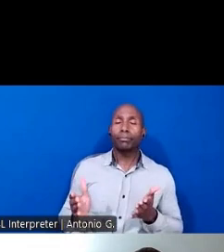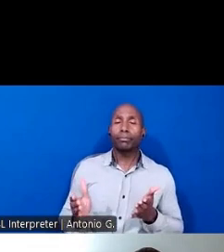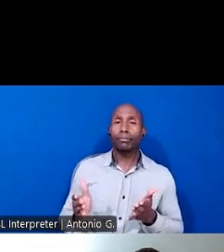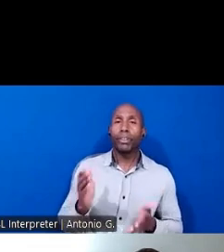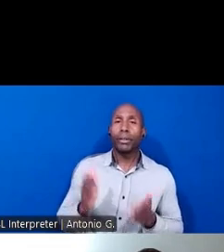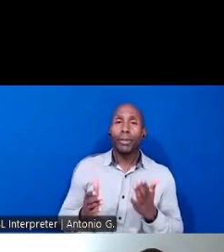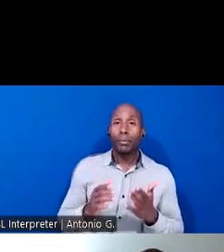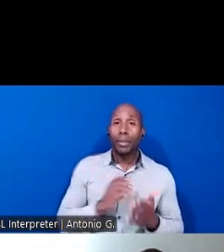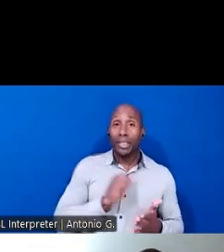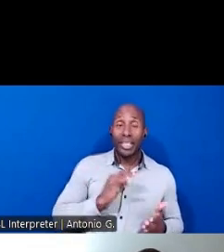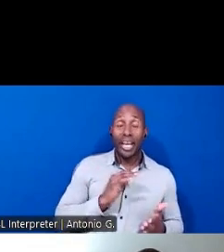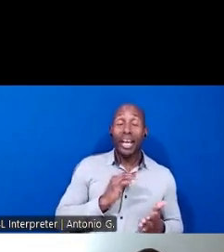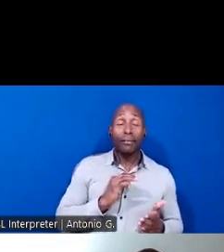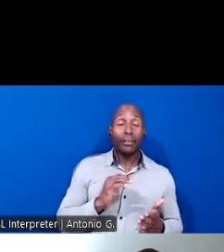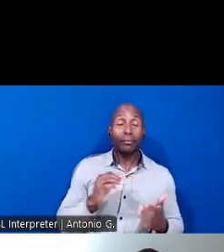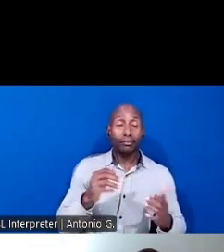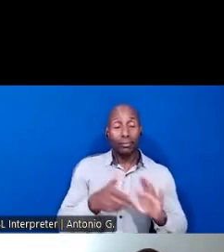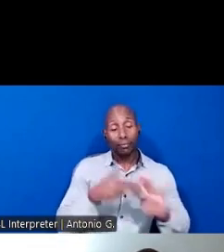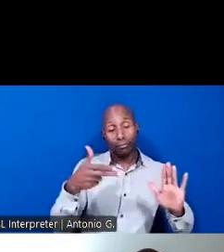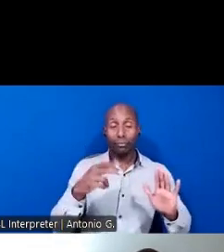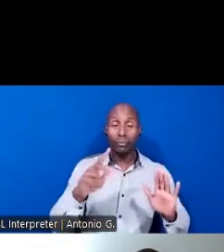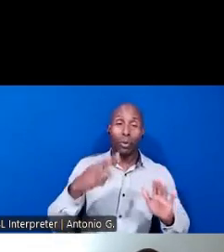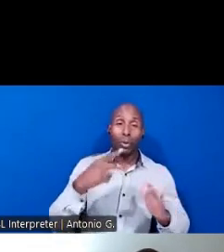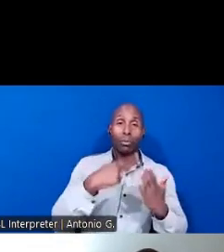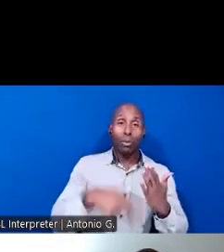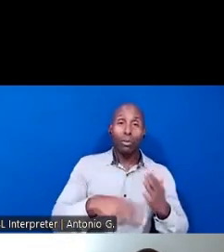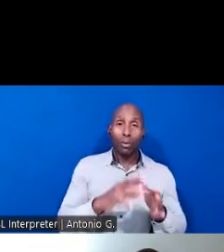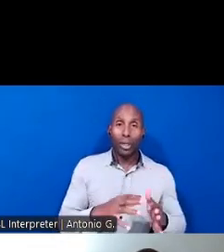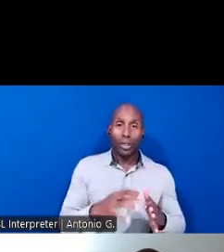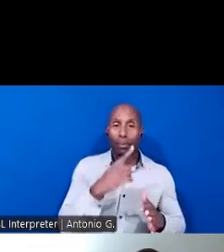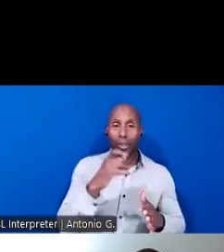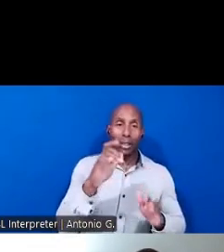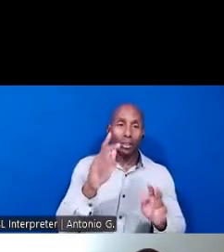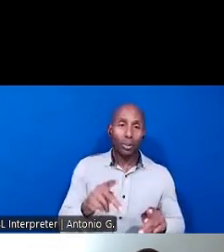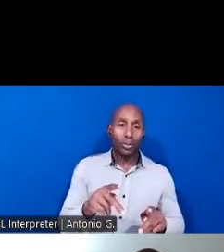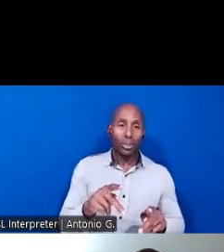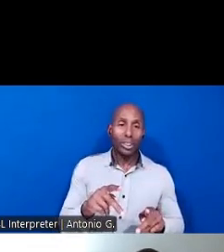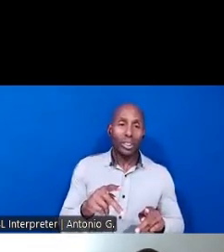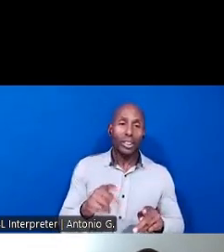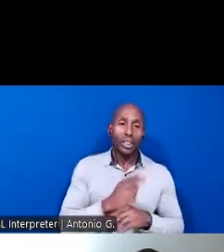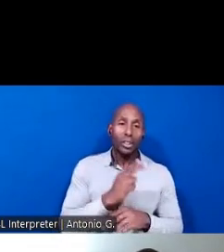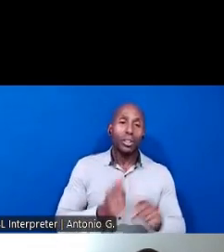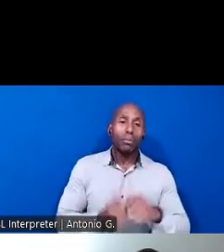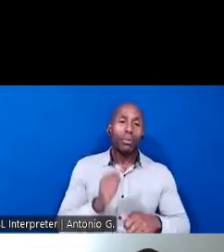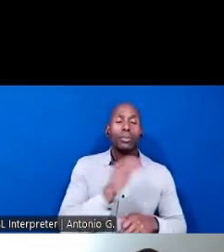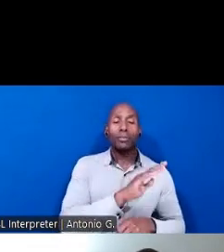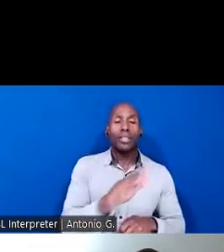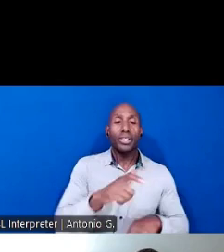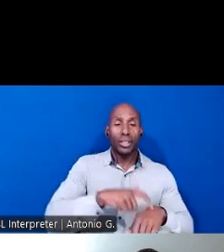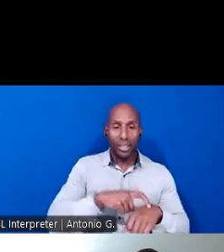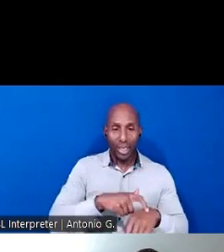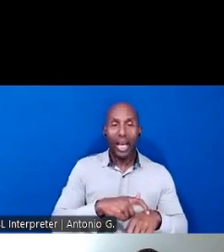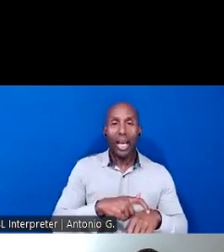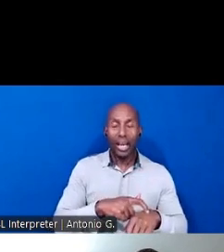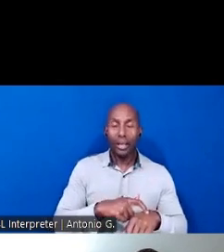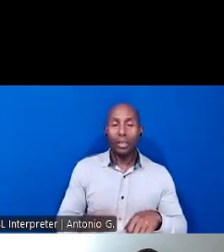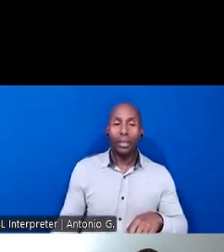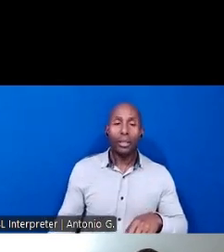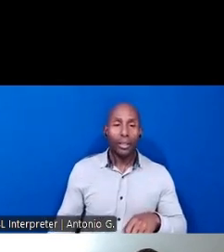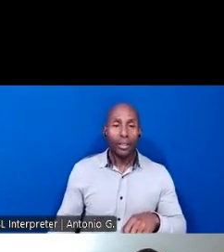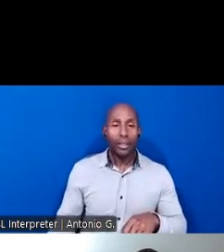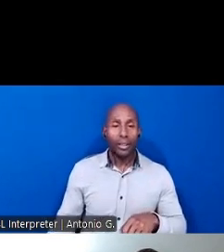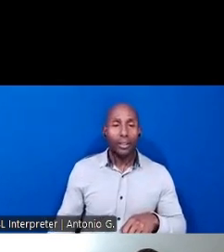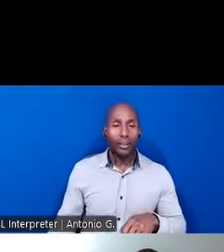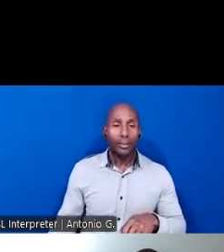they spend maybe most of their time as a program coordinator at their agency, but they're also the trainer. And so if we see that